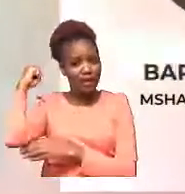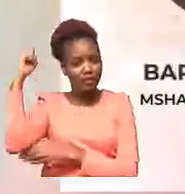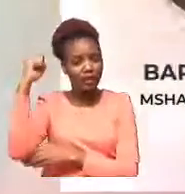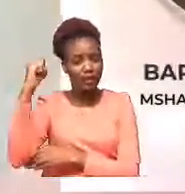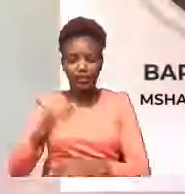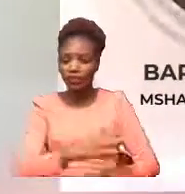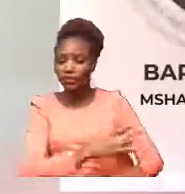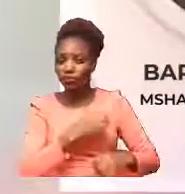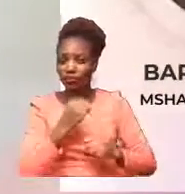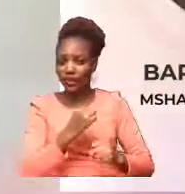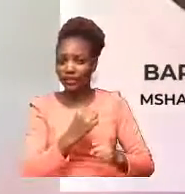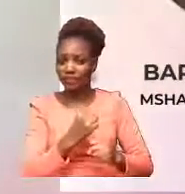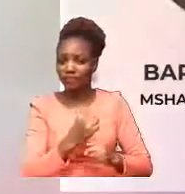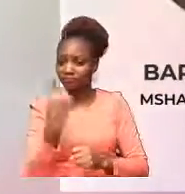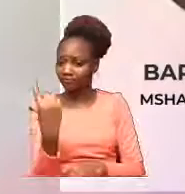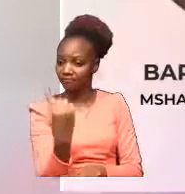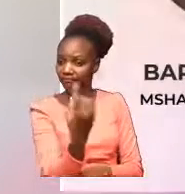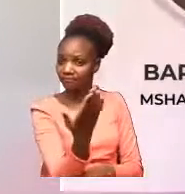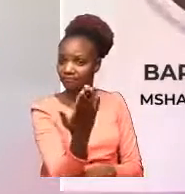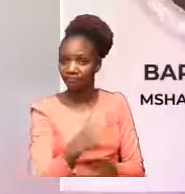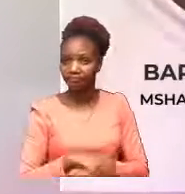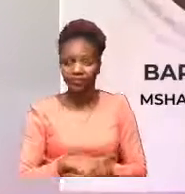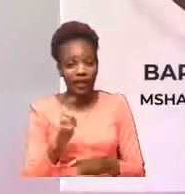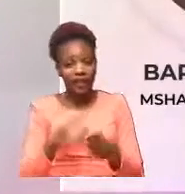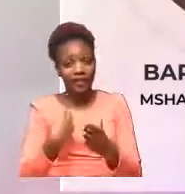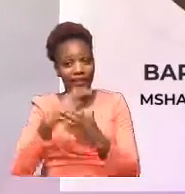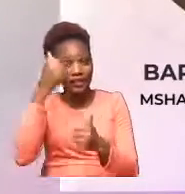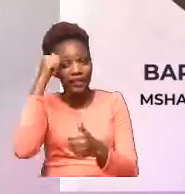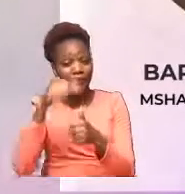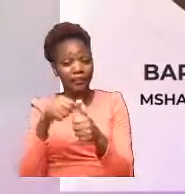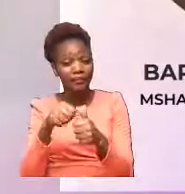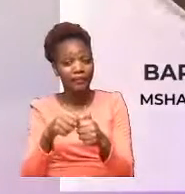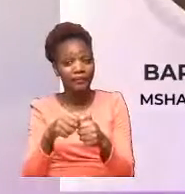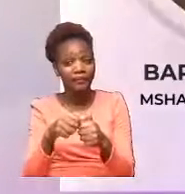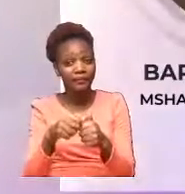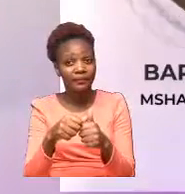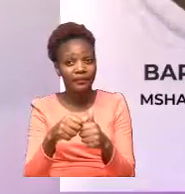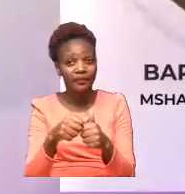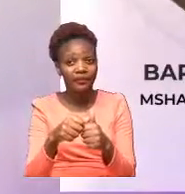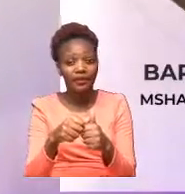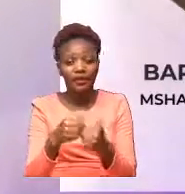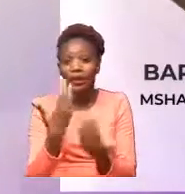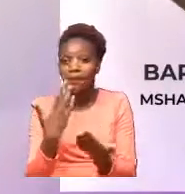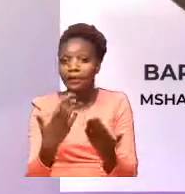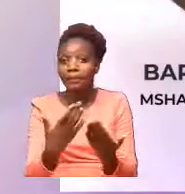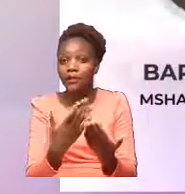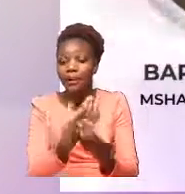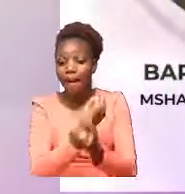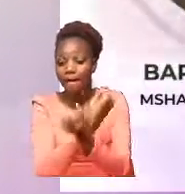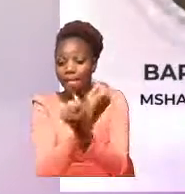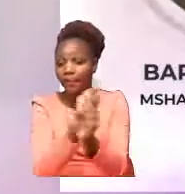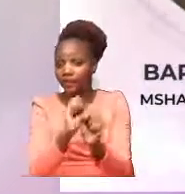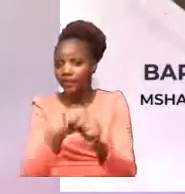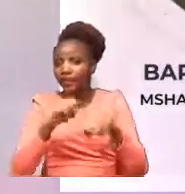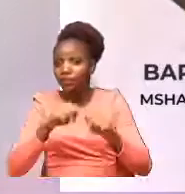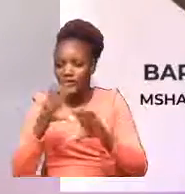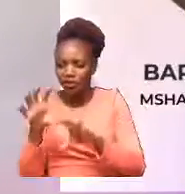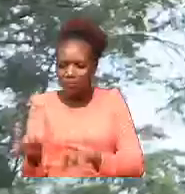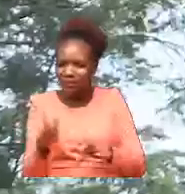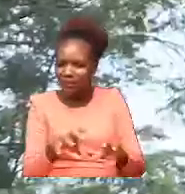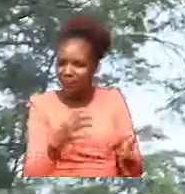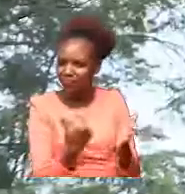trust each other. Certainly, President Uhuru Kenyatta is going to suffer a very serious trust